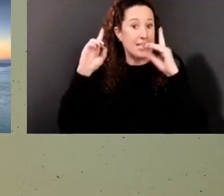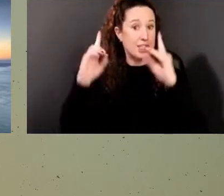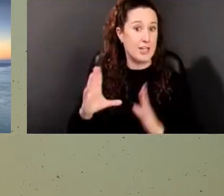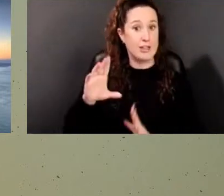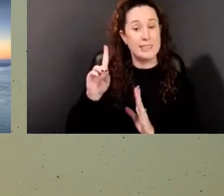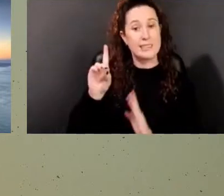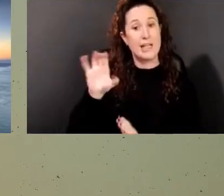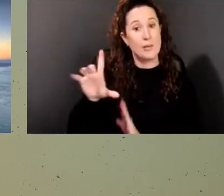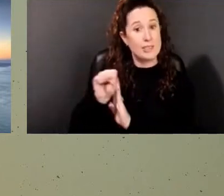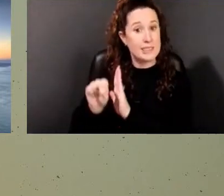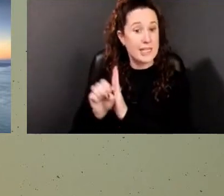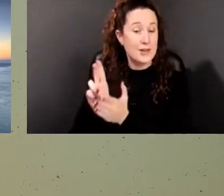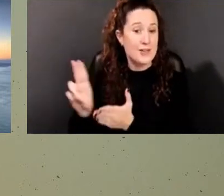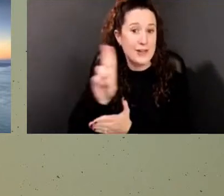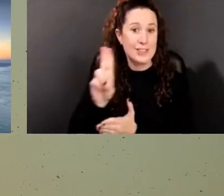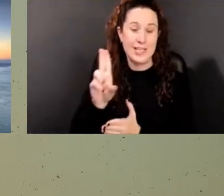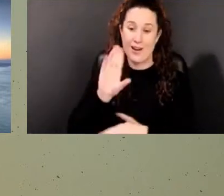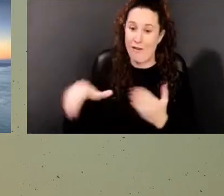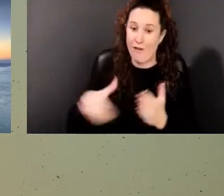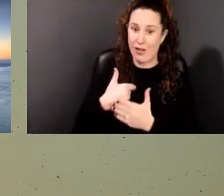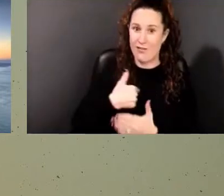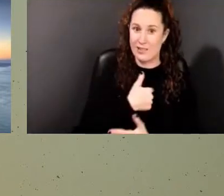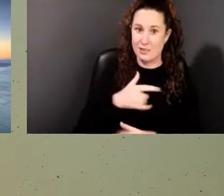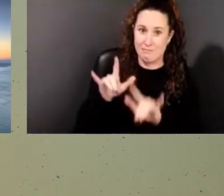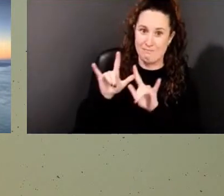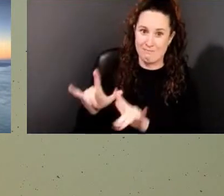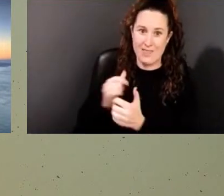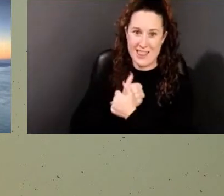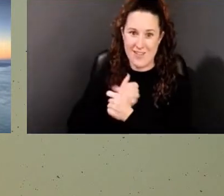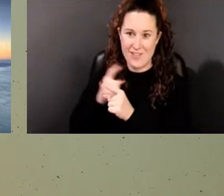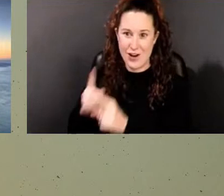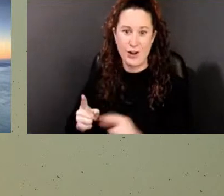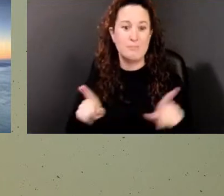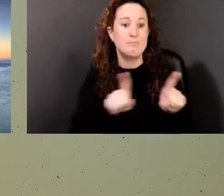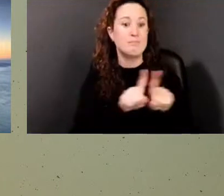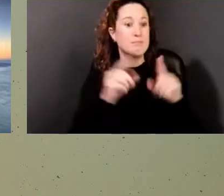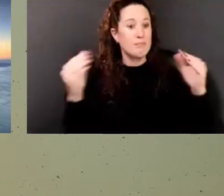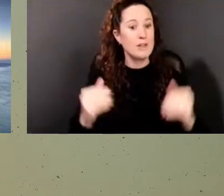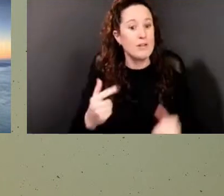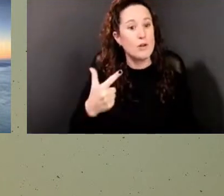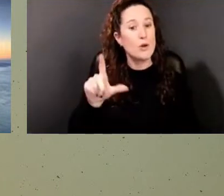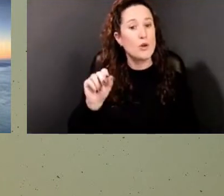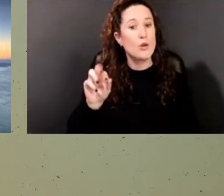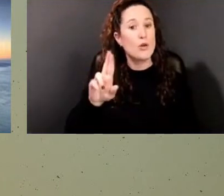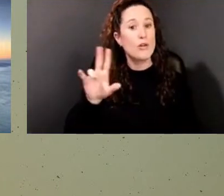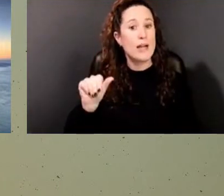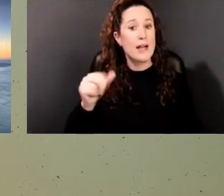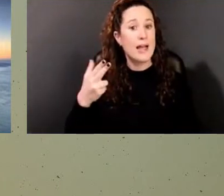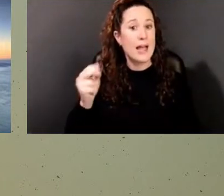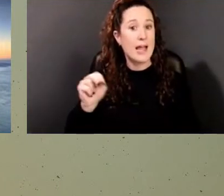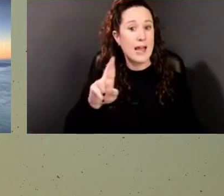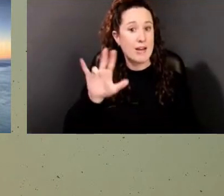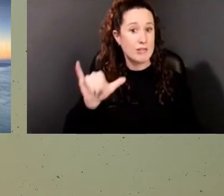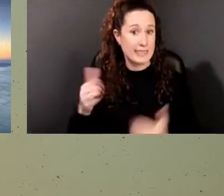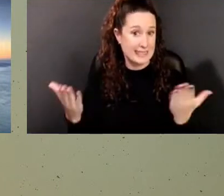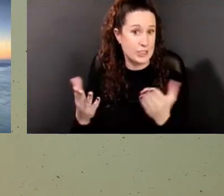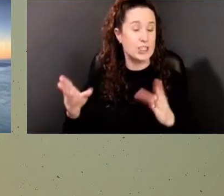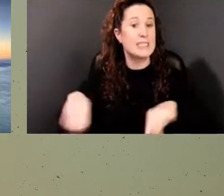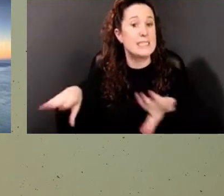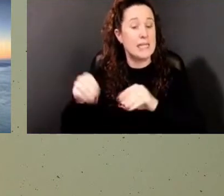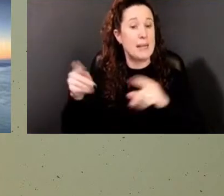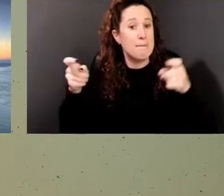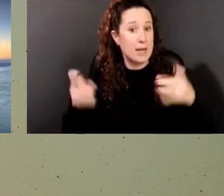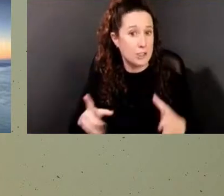and beloved by all of us. Gloria Henry is the site manager for the Division of Historical and Cultural Affairs